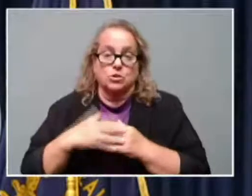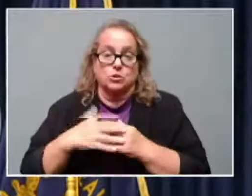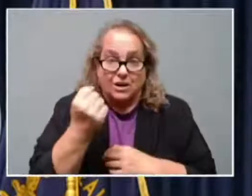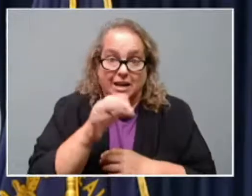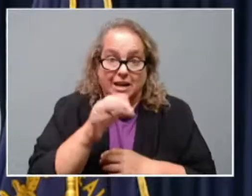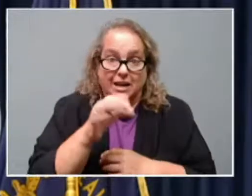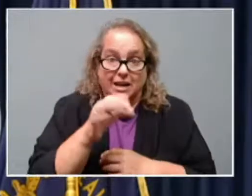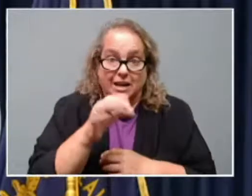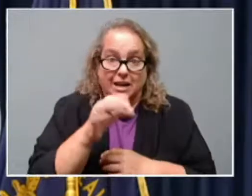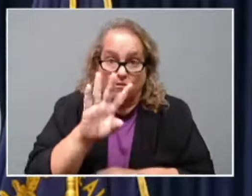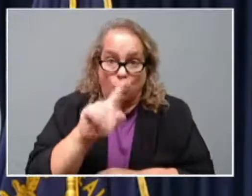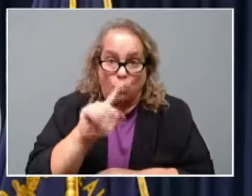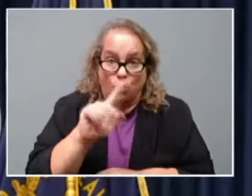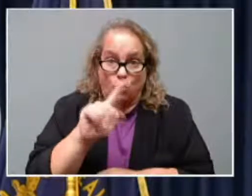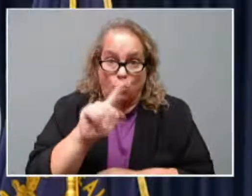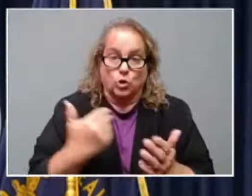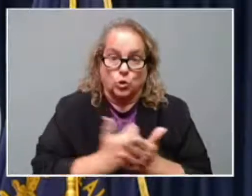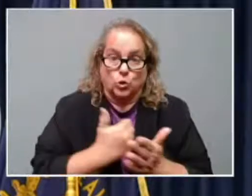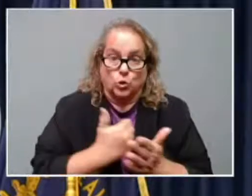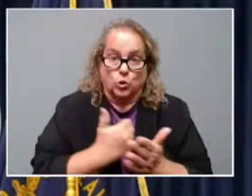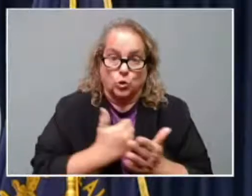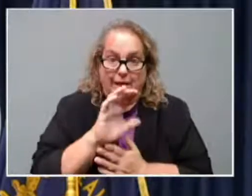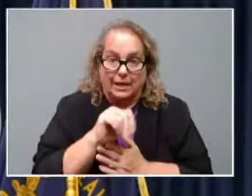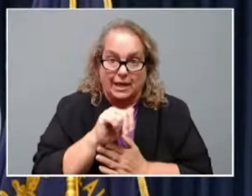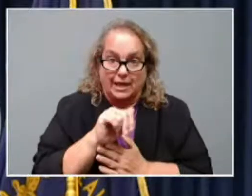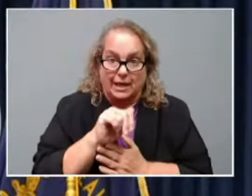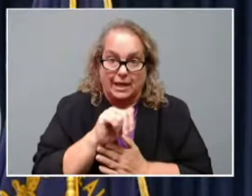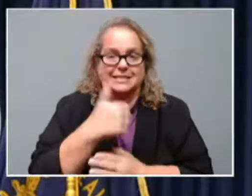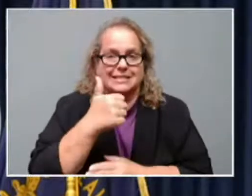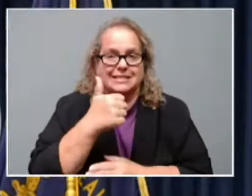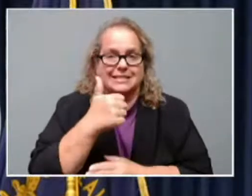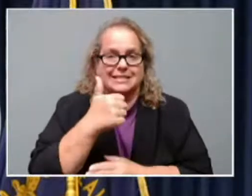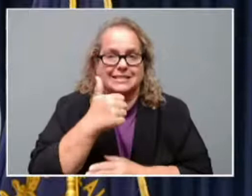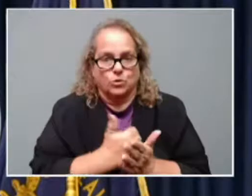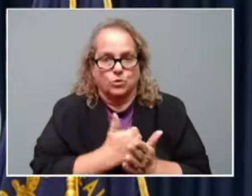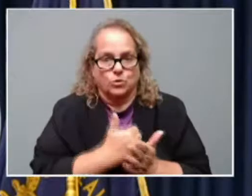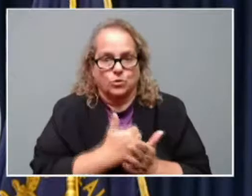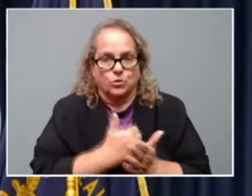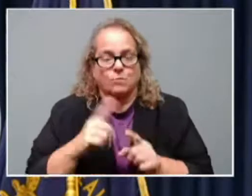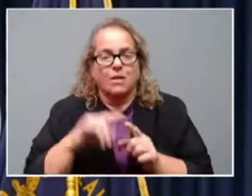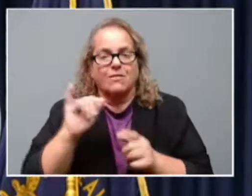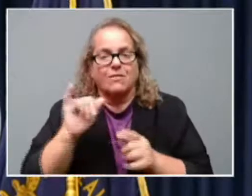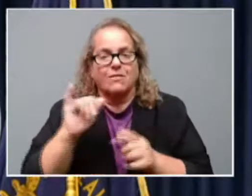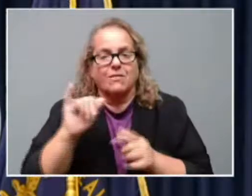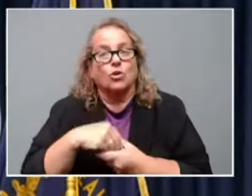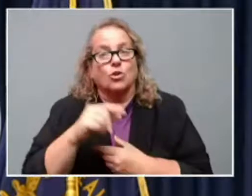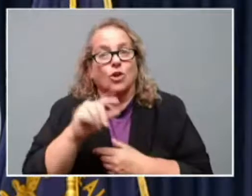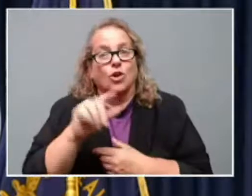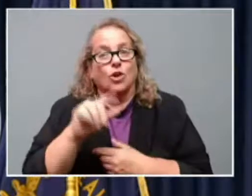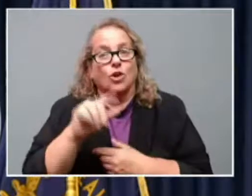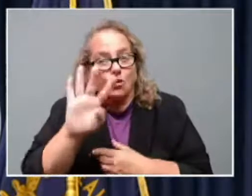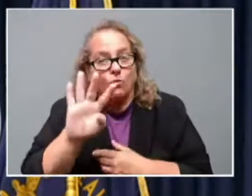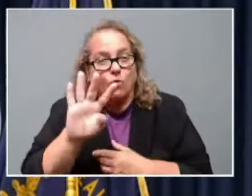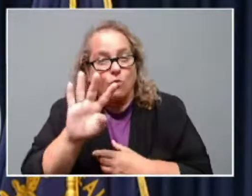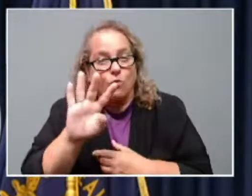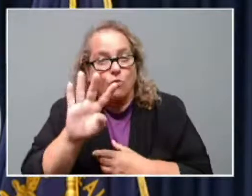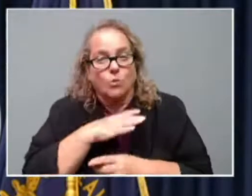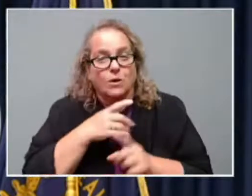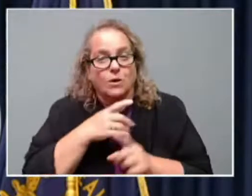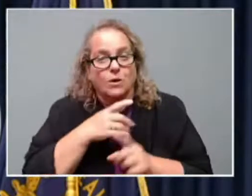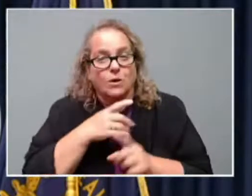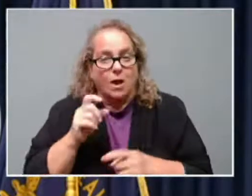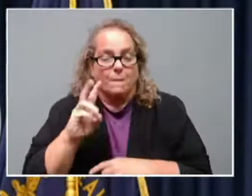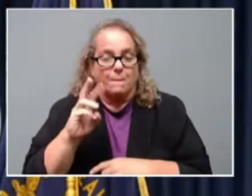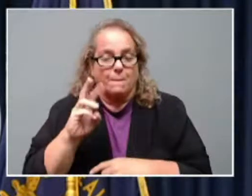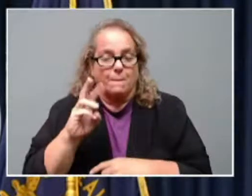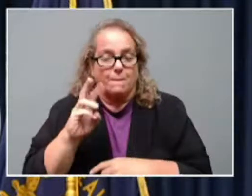941 new cases and 10 new deaths, but they included a 34-year-old woman from Madison County.